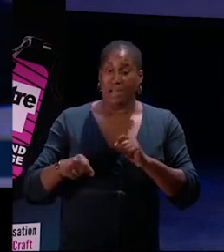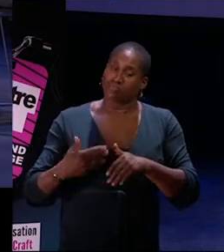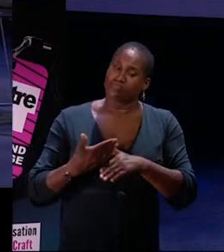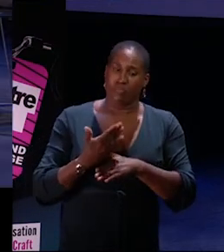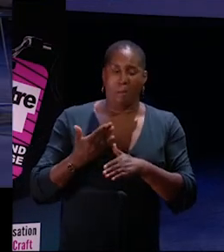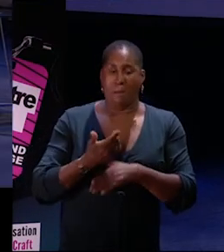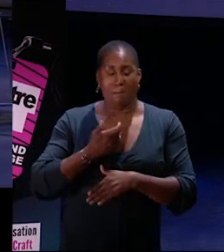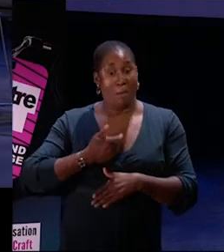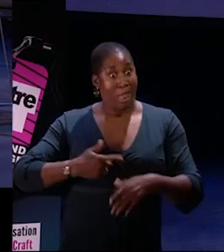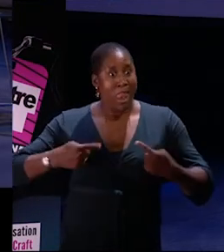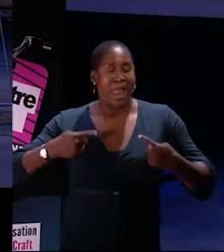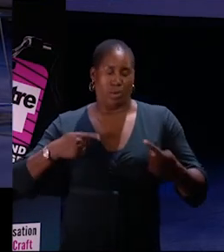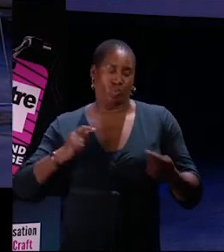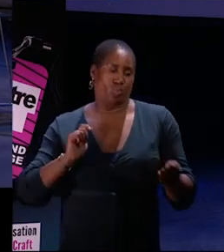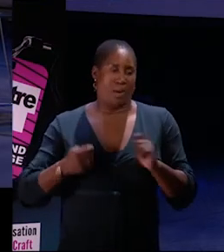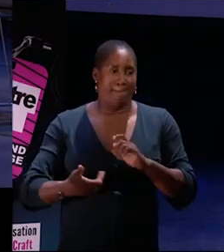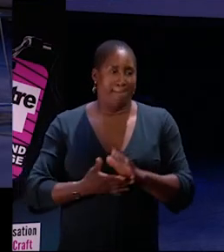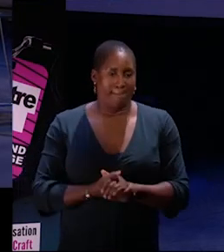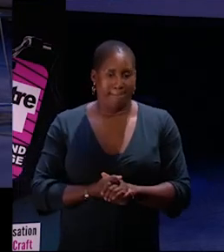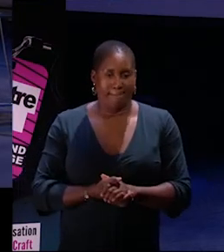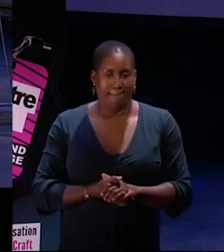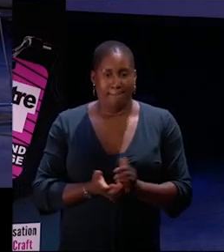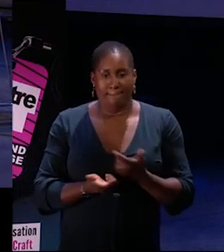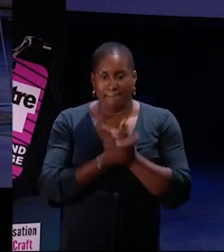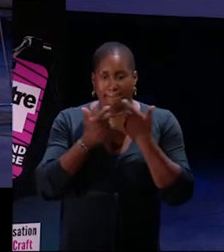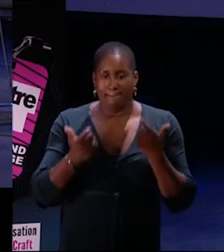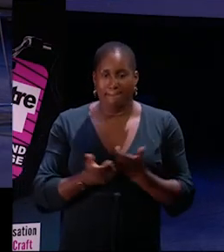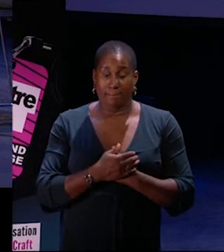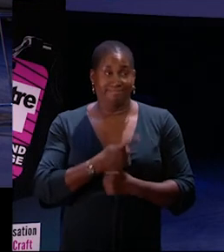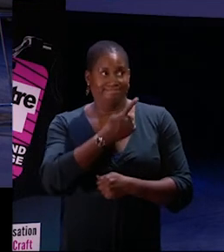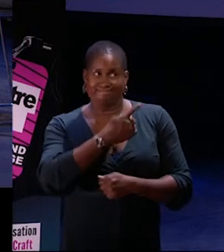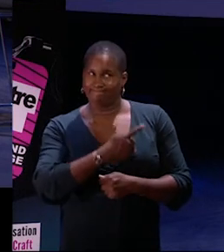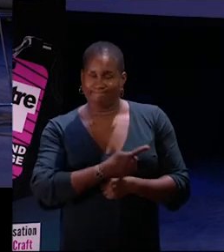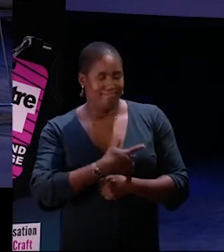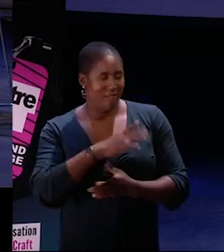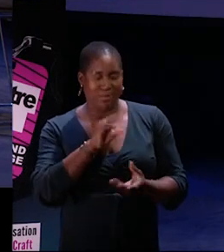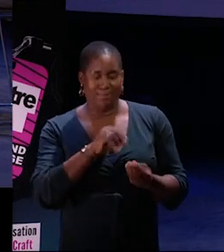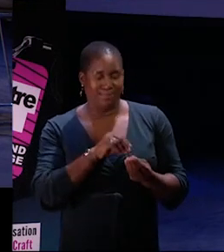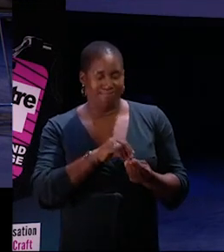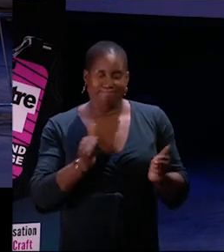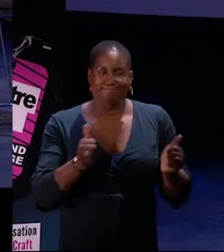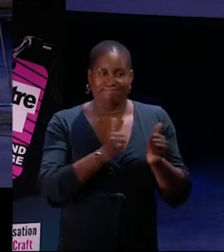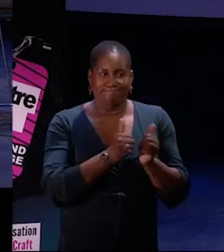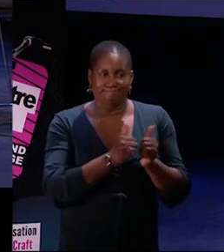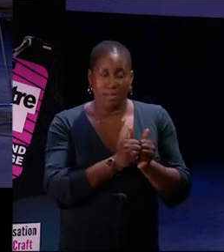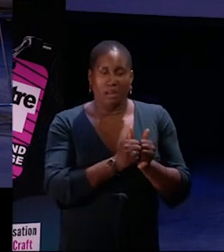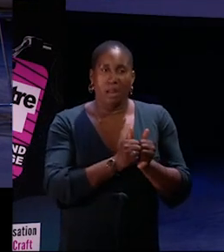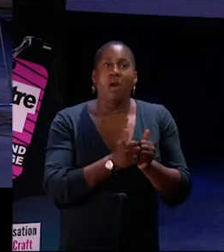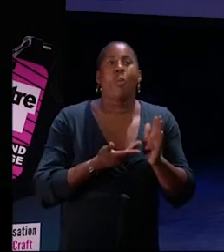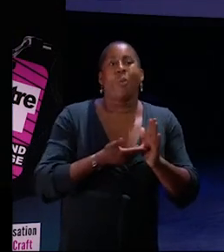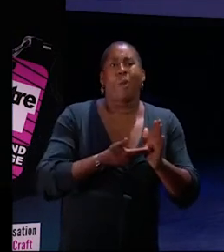pigeonholed. It's great fun. Yeah, everything Emma says. I'd also like to add, just believe in